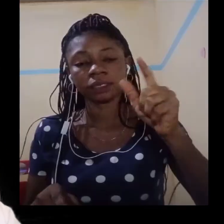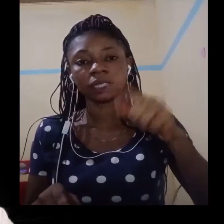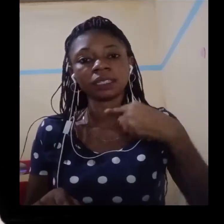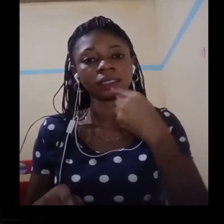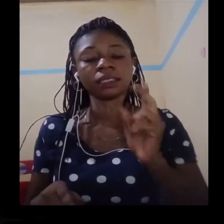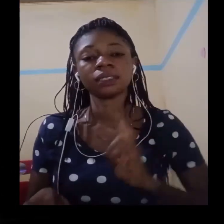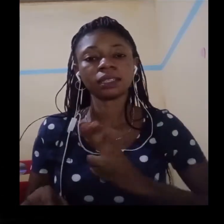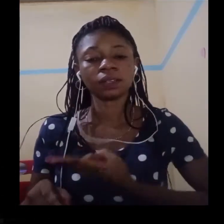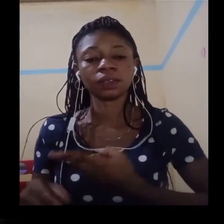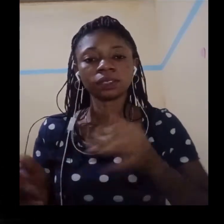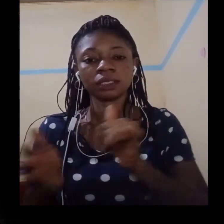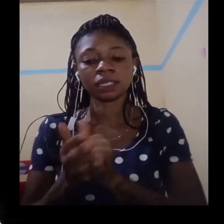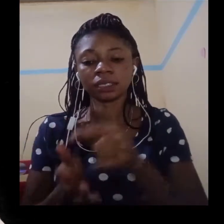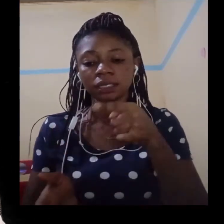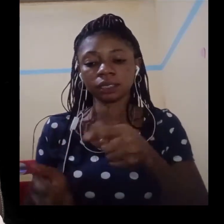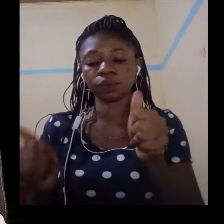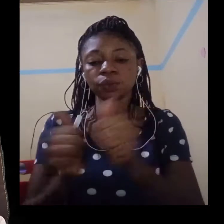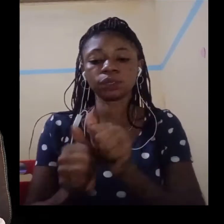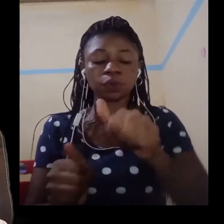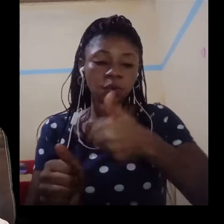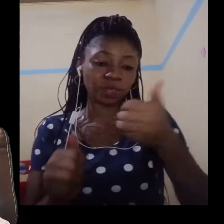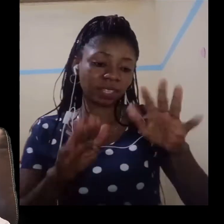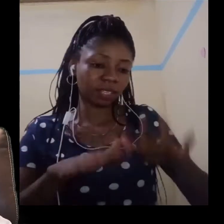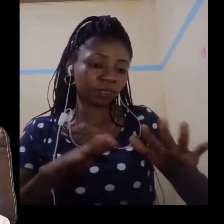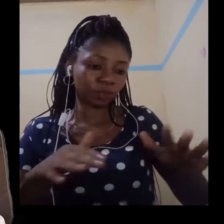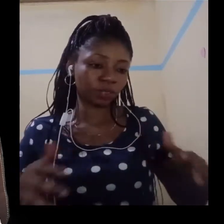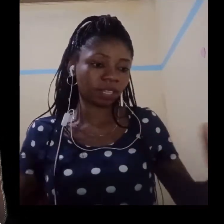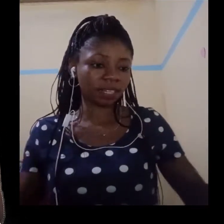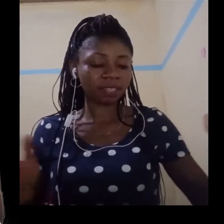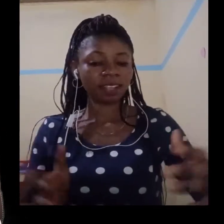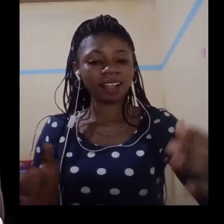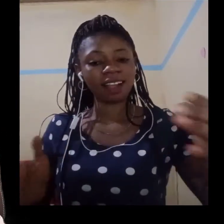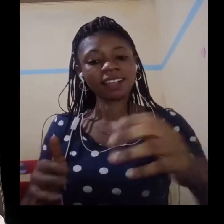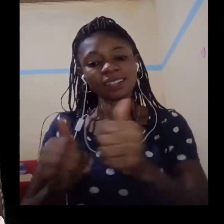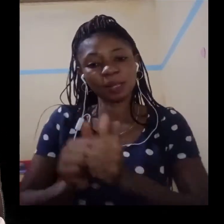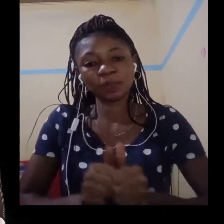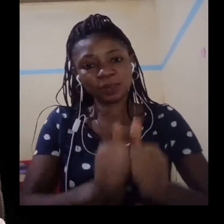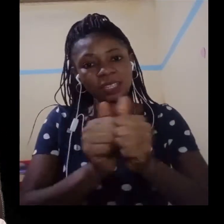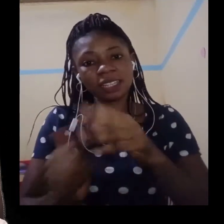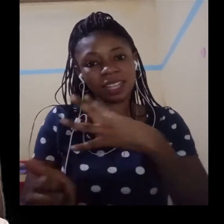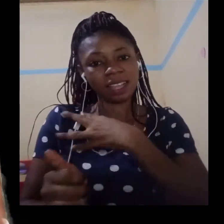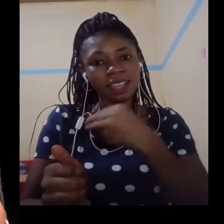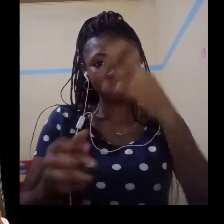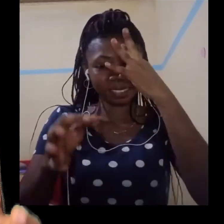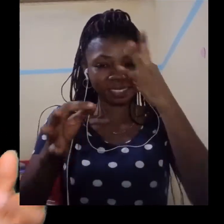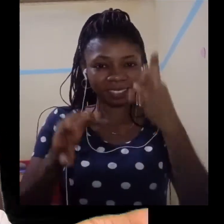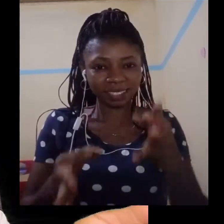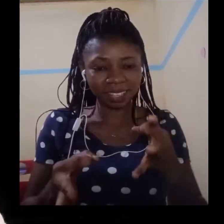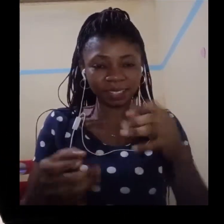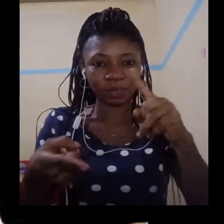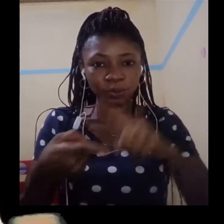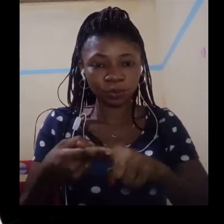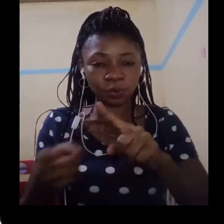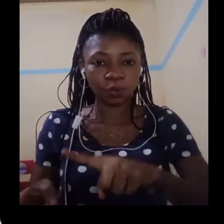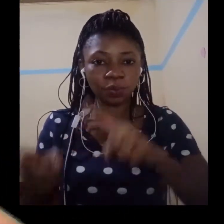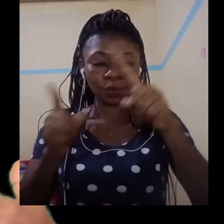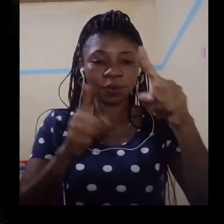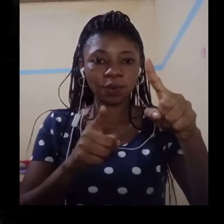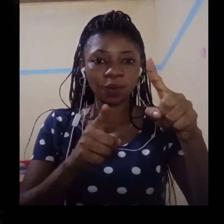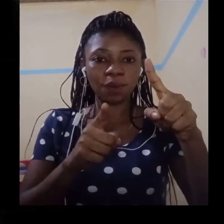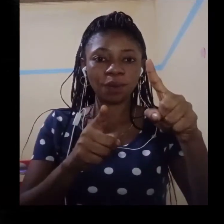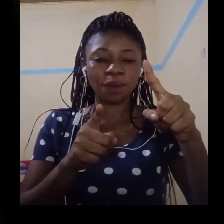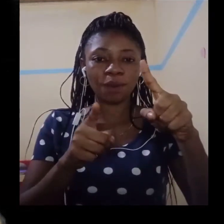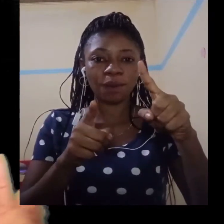So in the next sequence, Aisha was able to tell us that she, with other hearing children, of